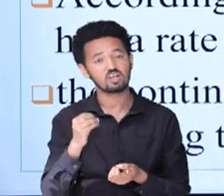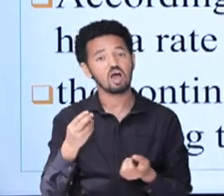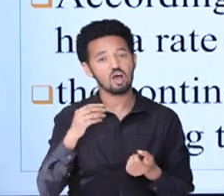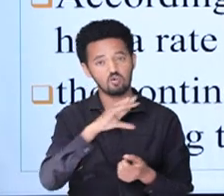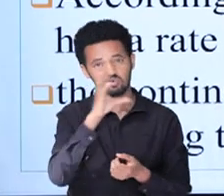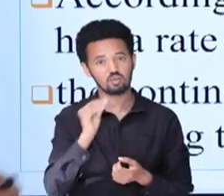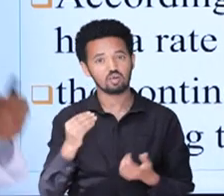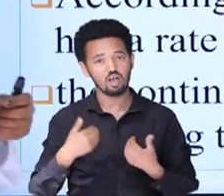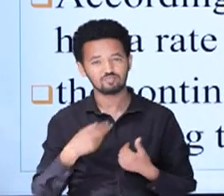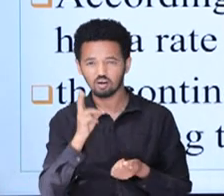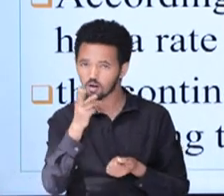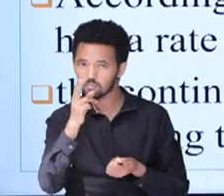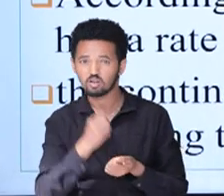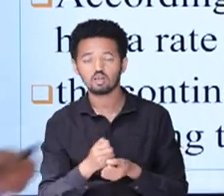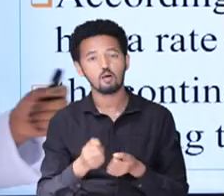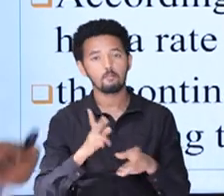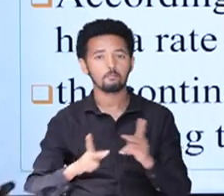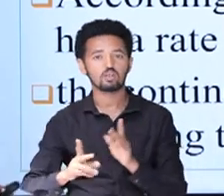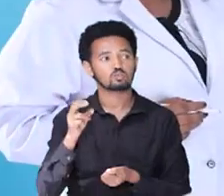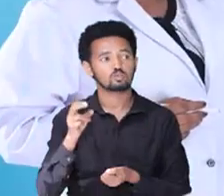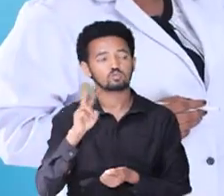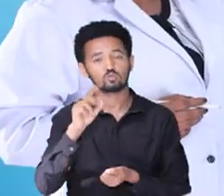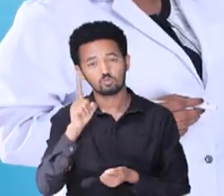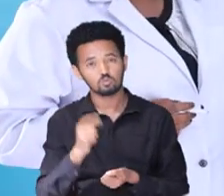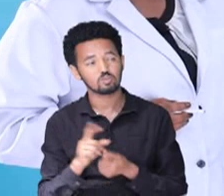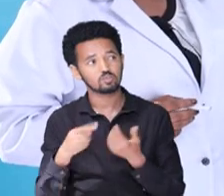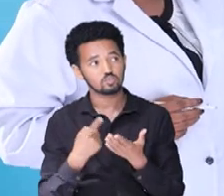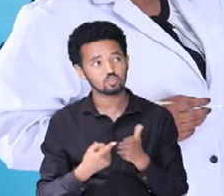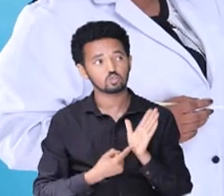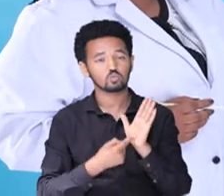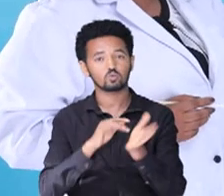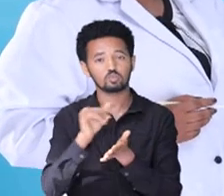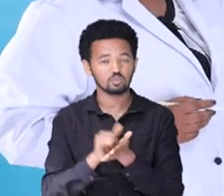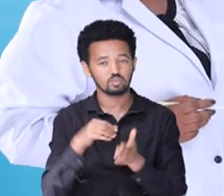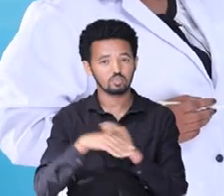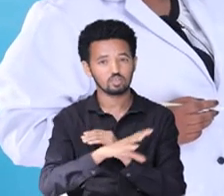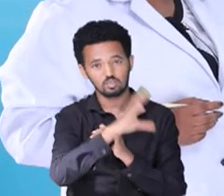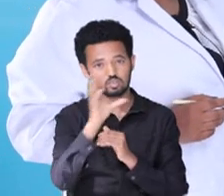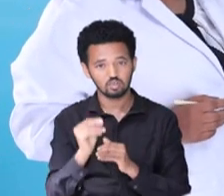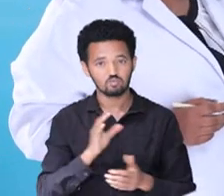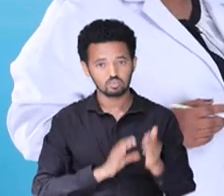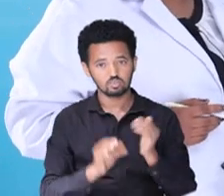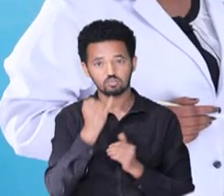has rapidly population growth. This shows that in Africa,